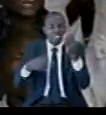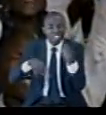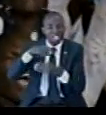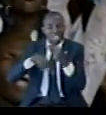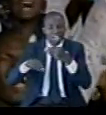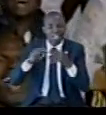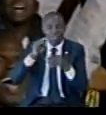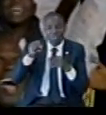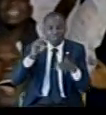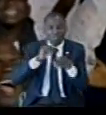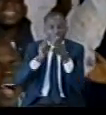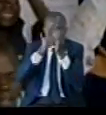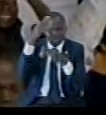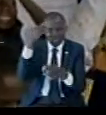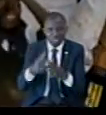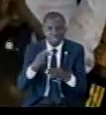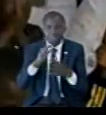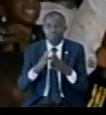Jesus' name.